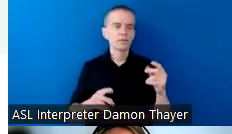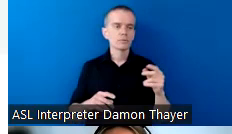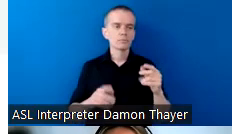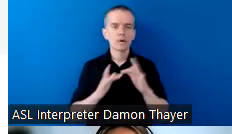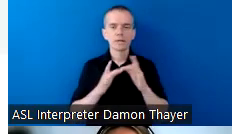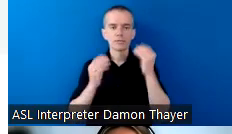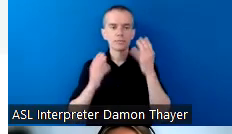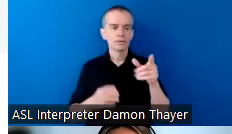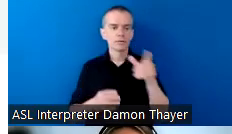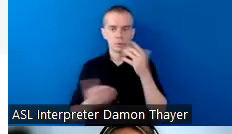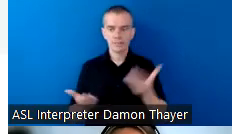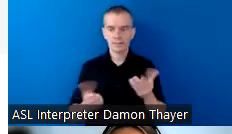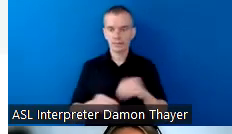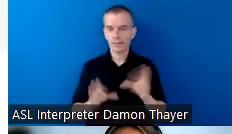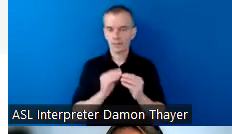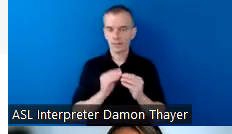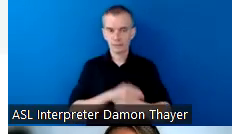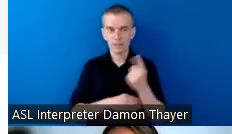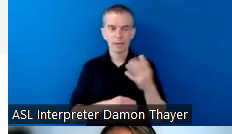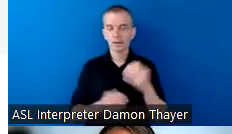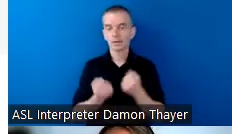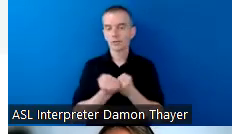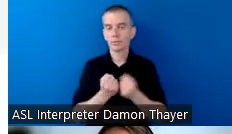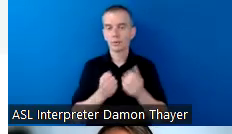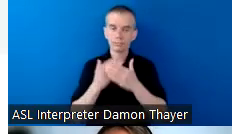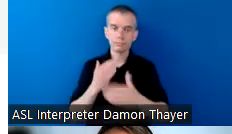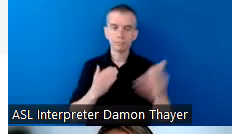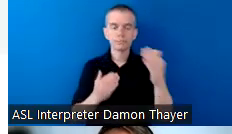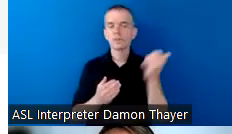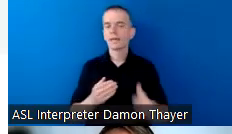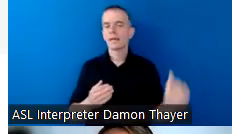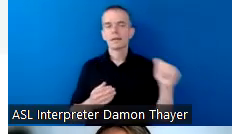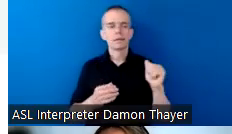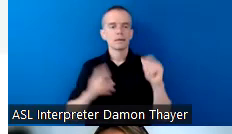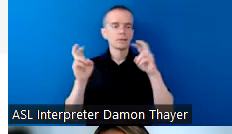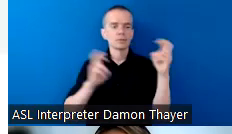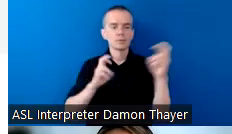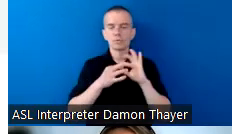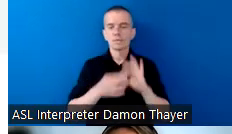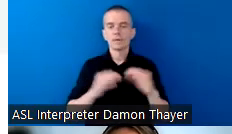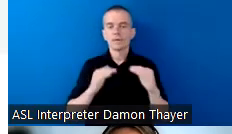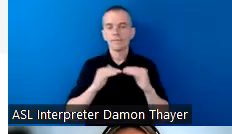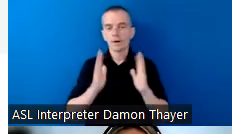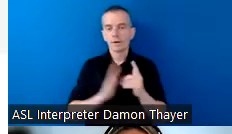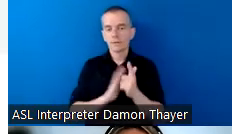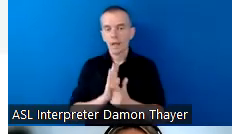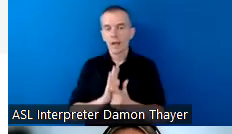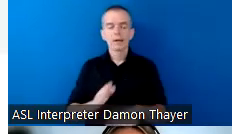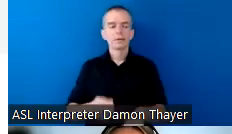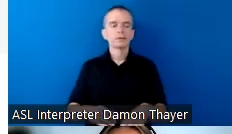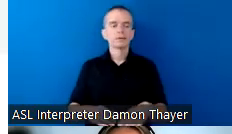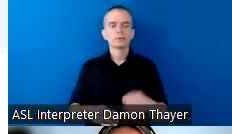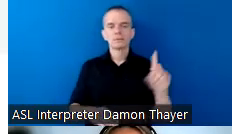information, and who can be continuous support going forward with anything related to the Fair Housing Act, ag,